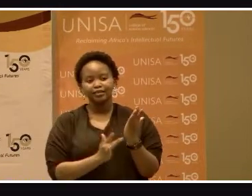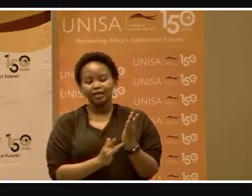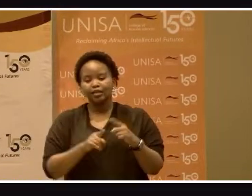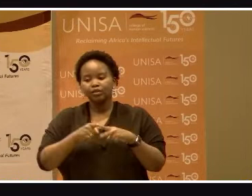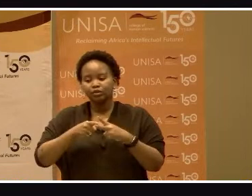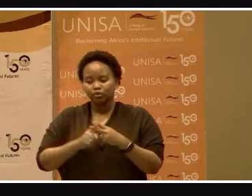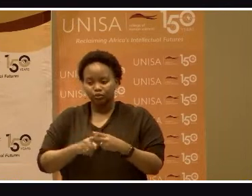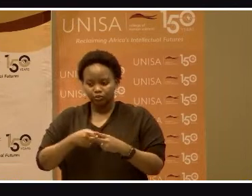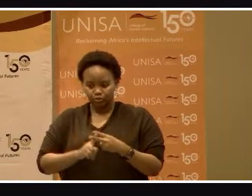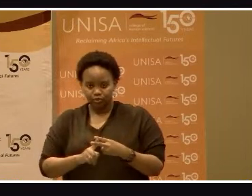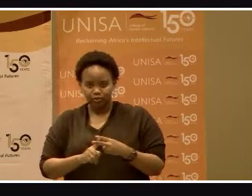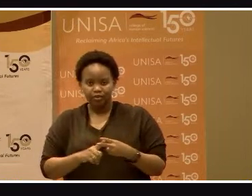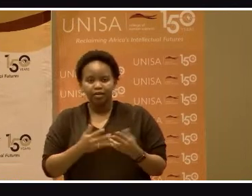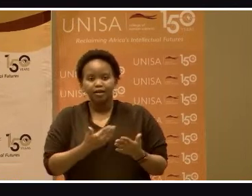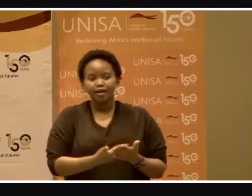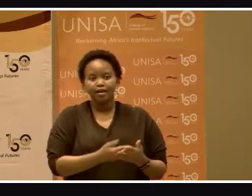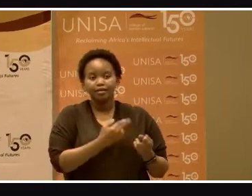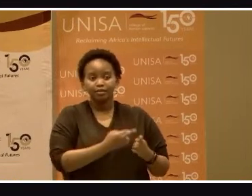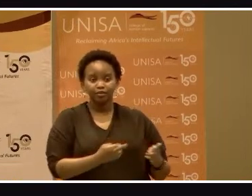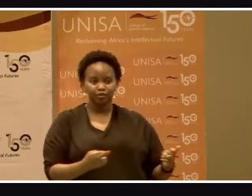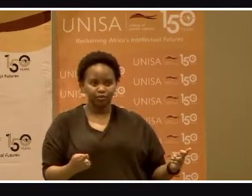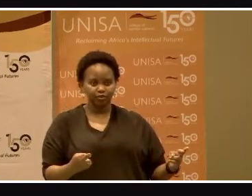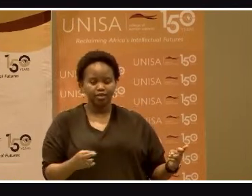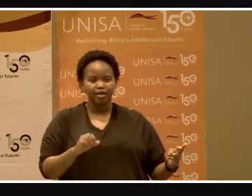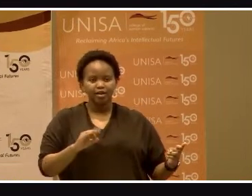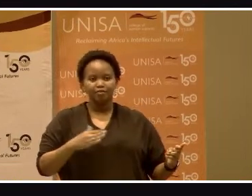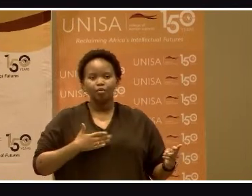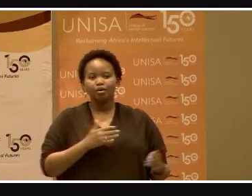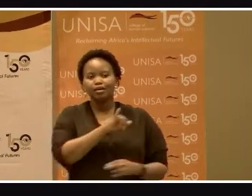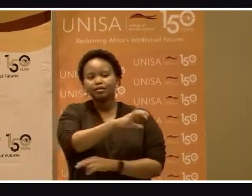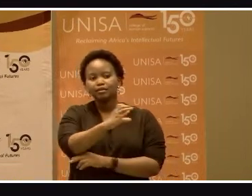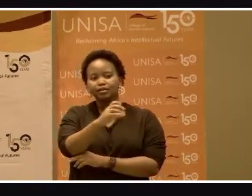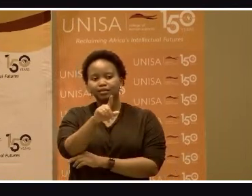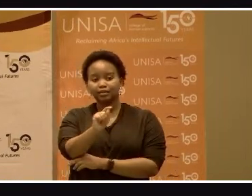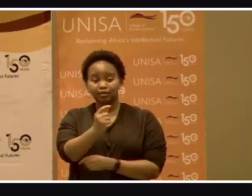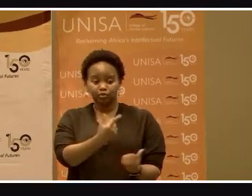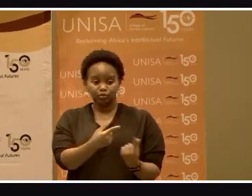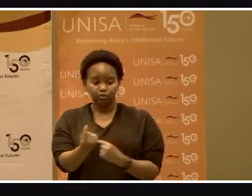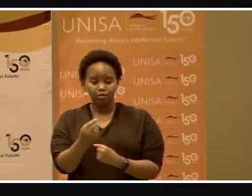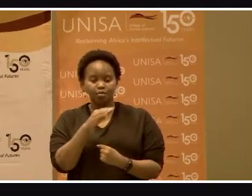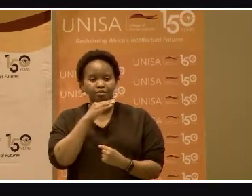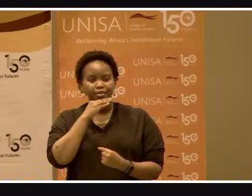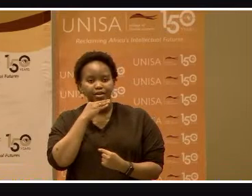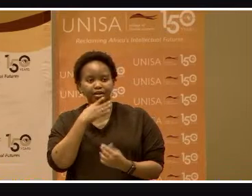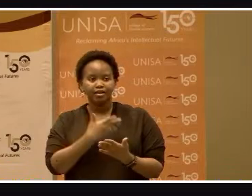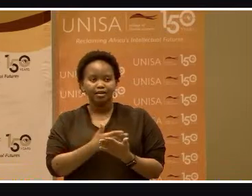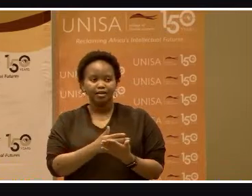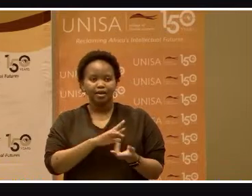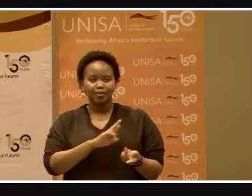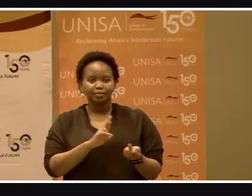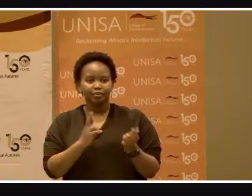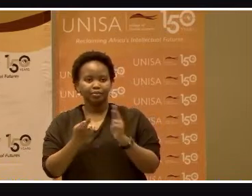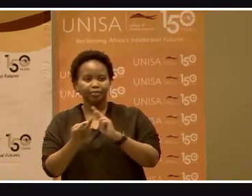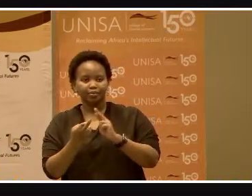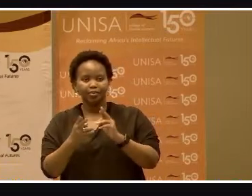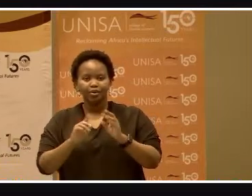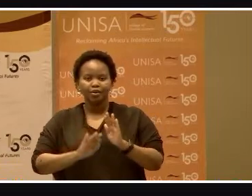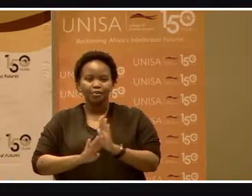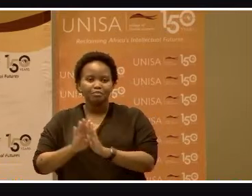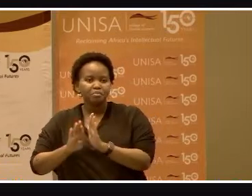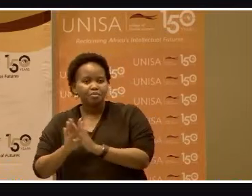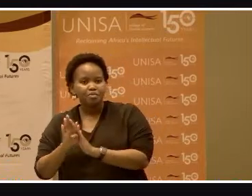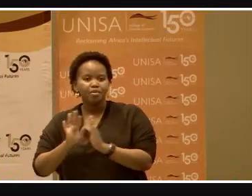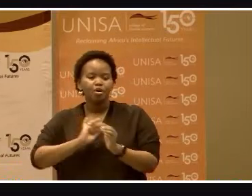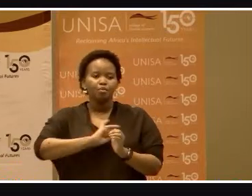God for the developments and the revolution of ICT. We can leverage on that in order to do what? To promote, to